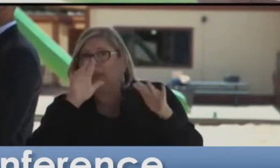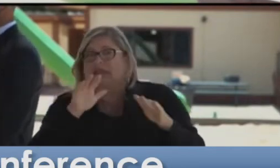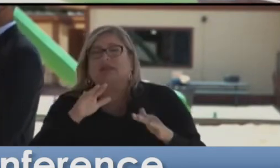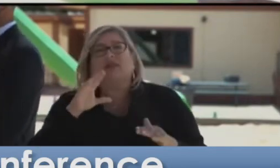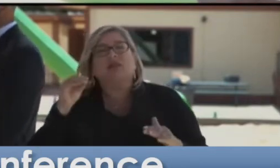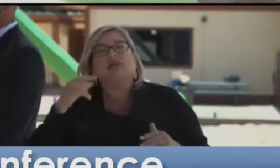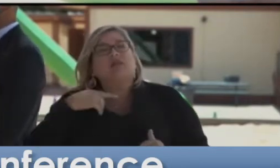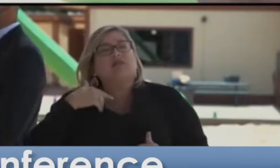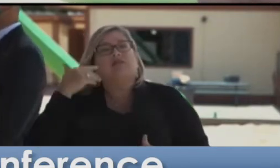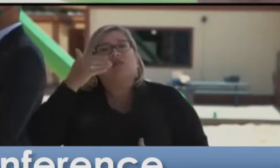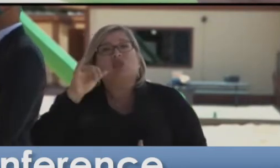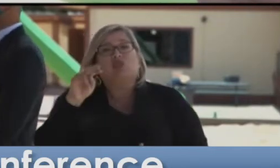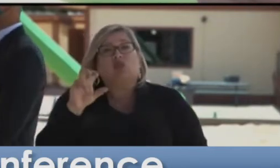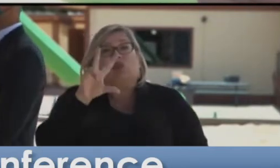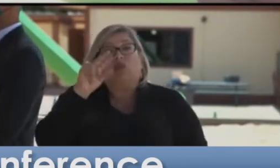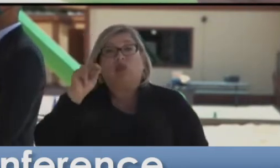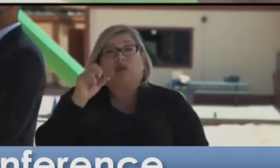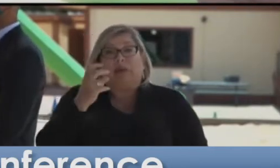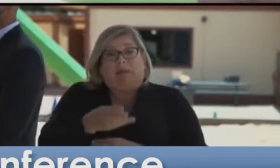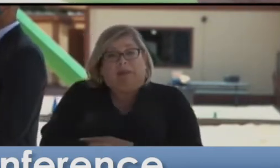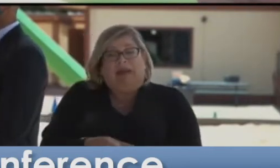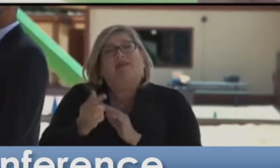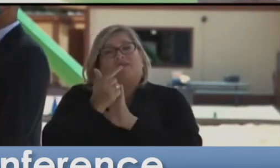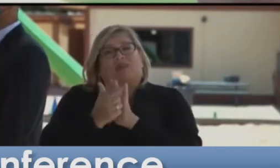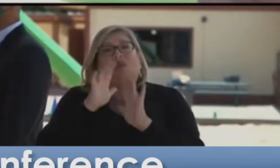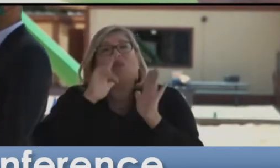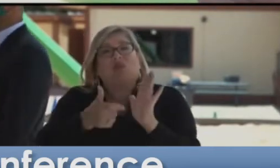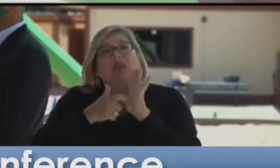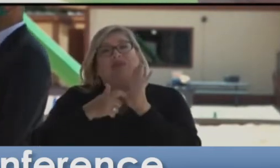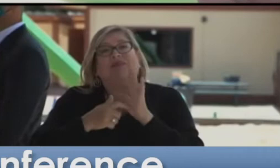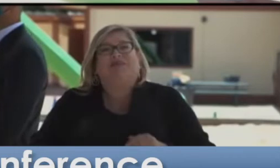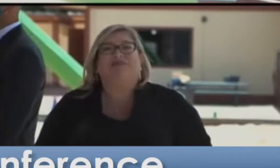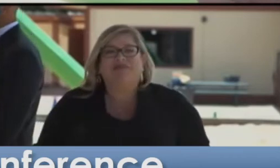again June 30th at midnight in statute.